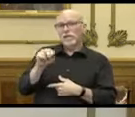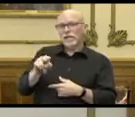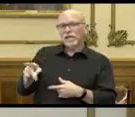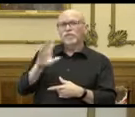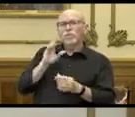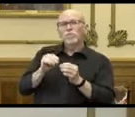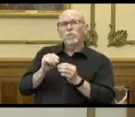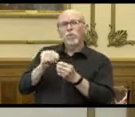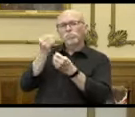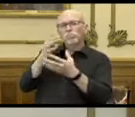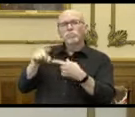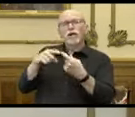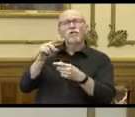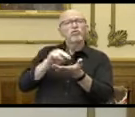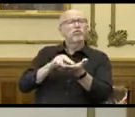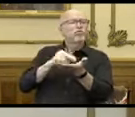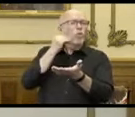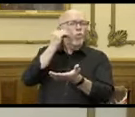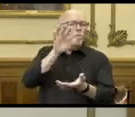update on the nursing home dashboard.